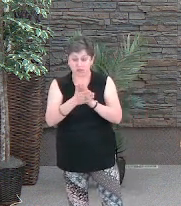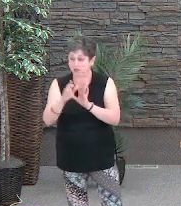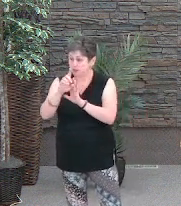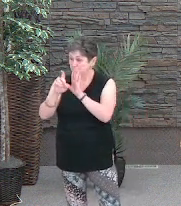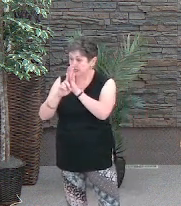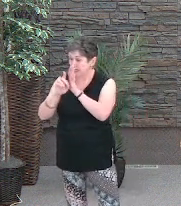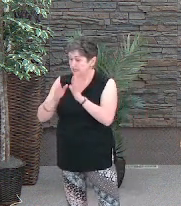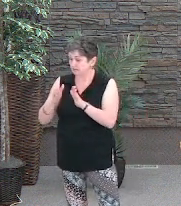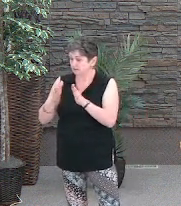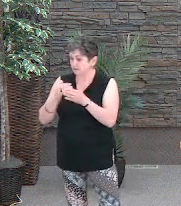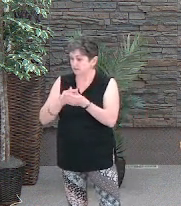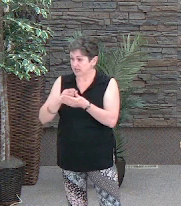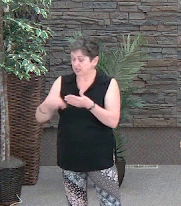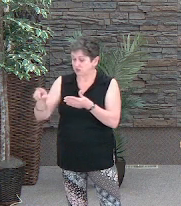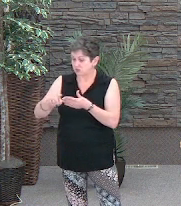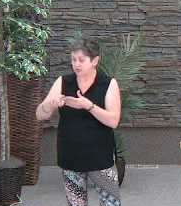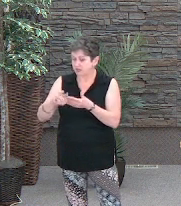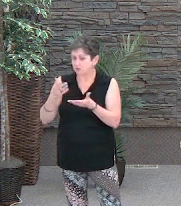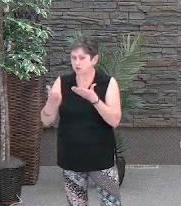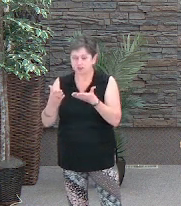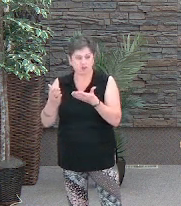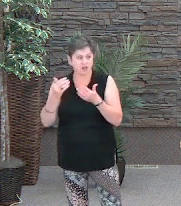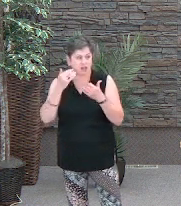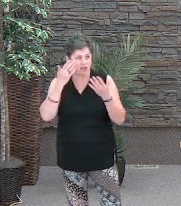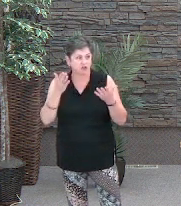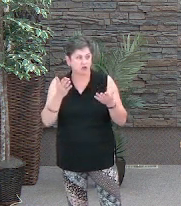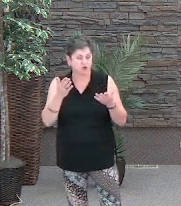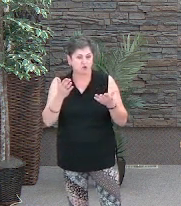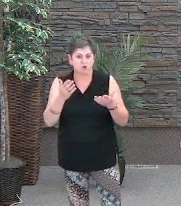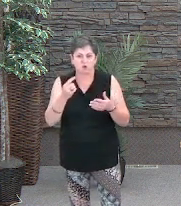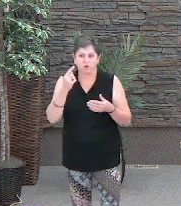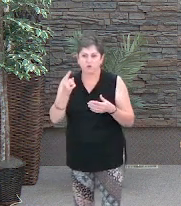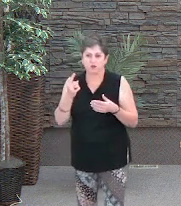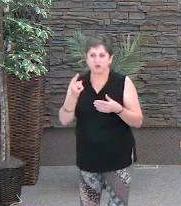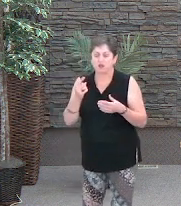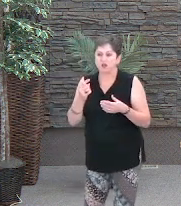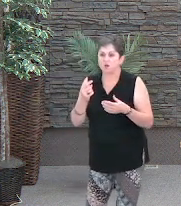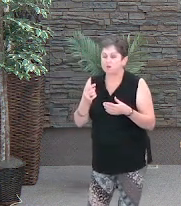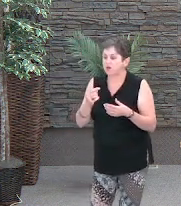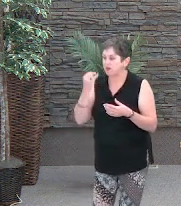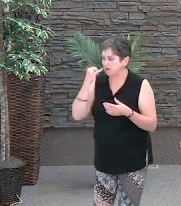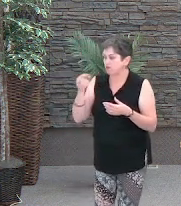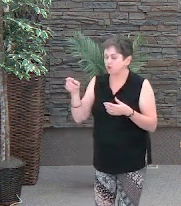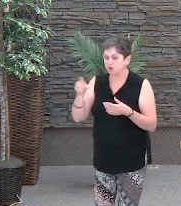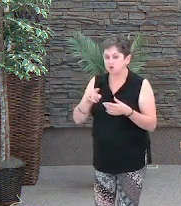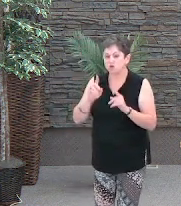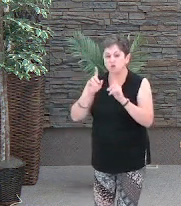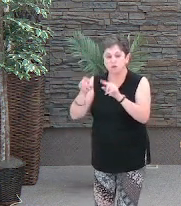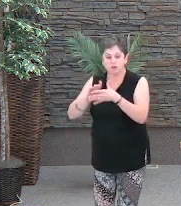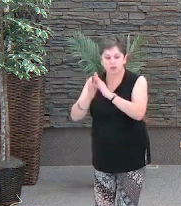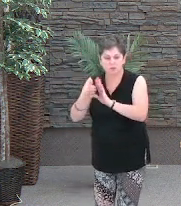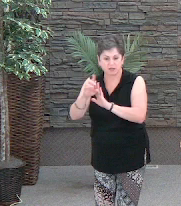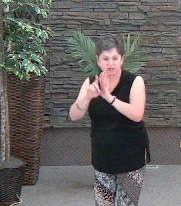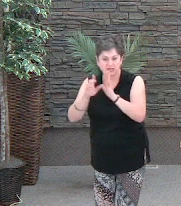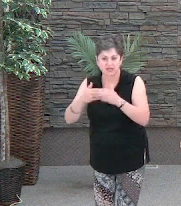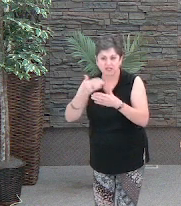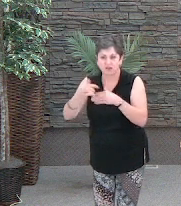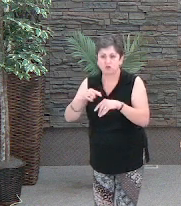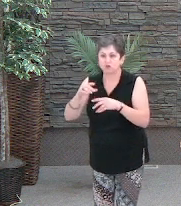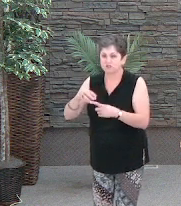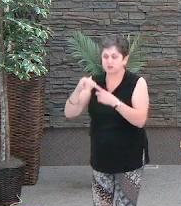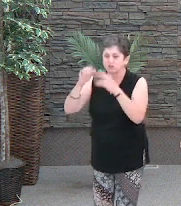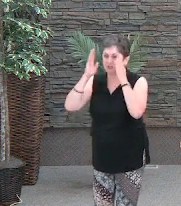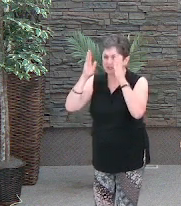next week, potentially, I don't know the ones that will for certain be deacons, but if you are going to be a deacon next week, I want you to